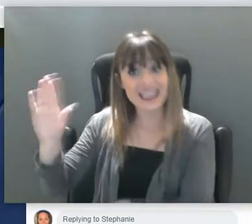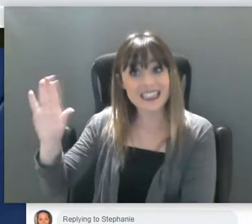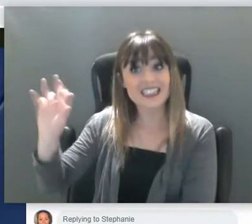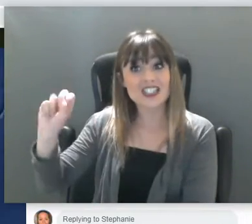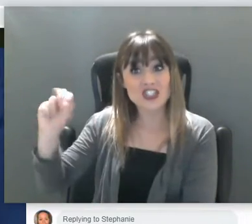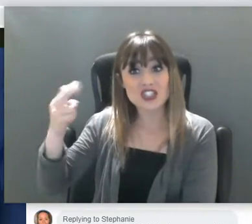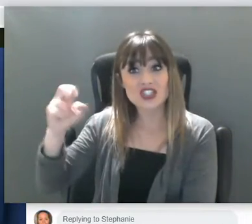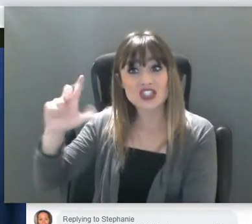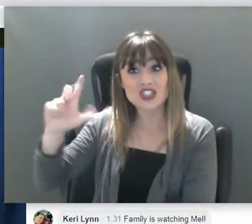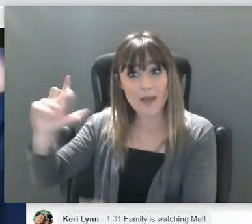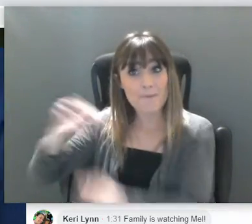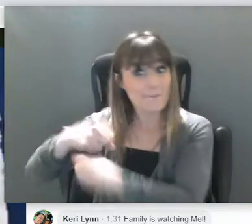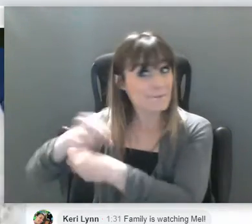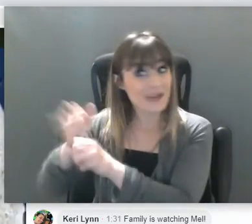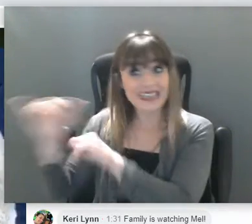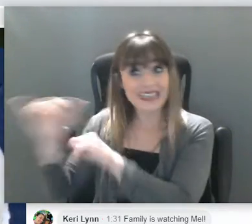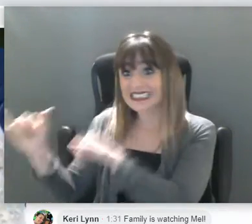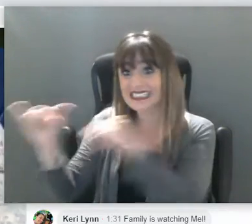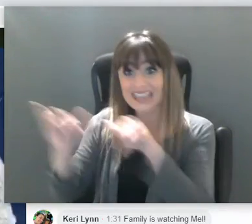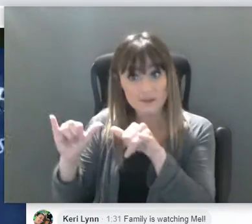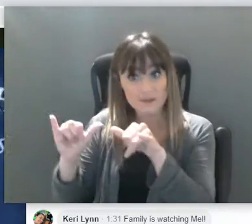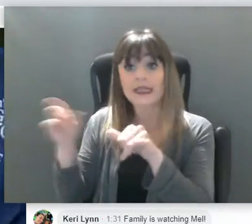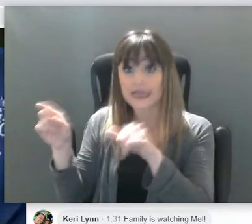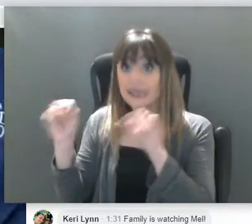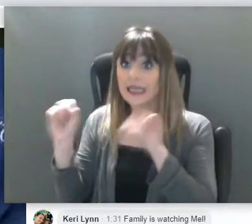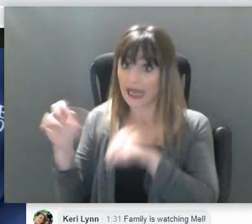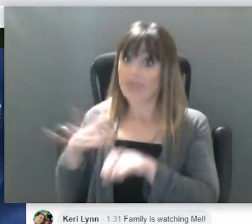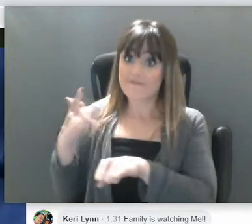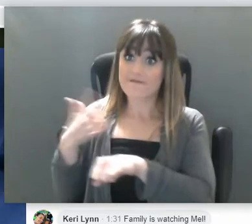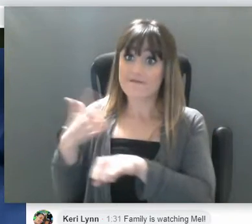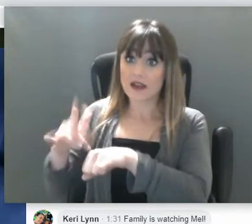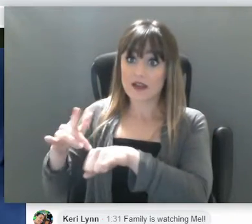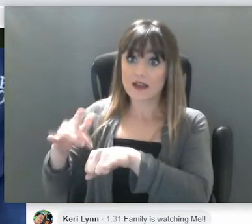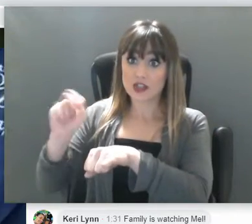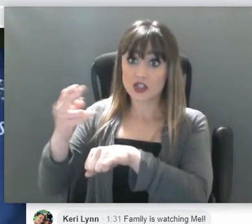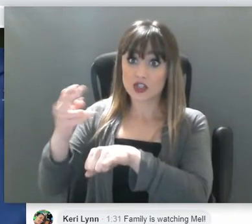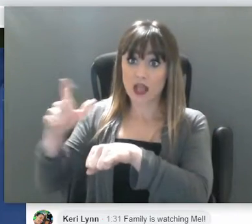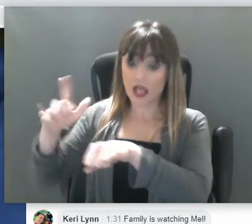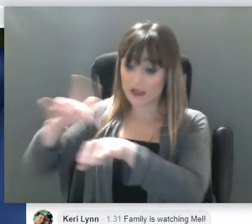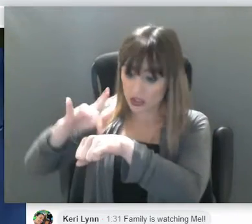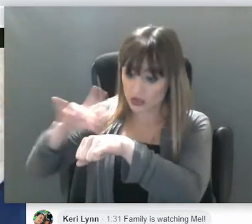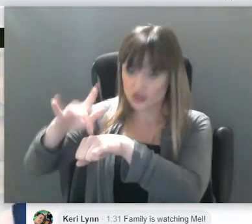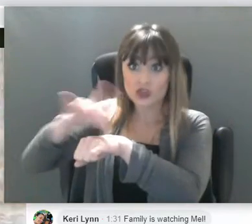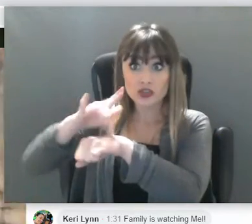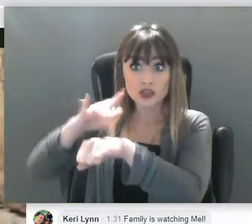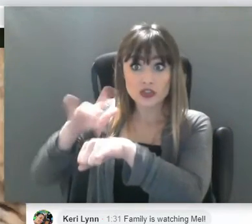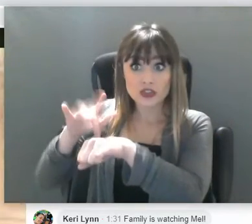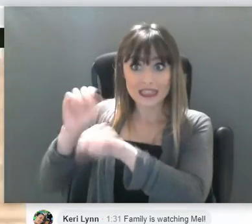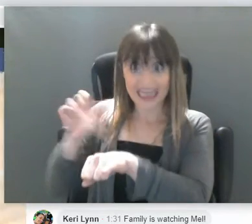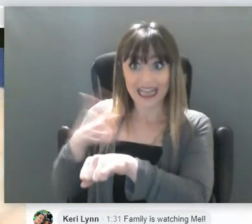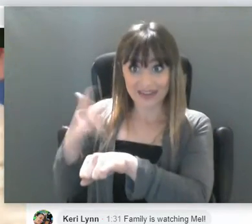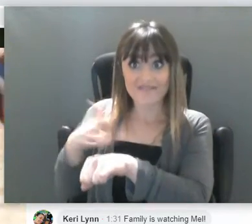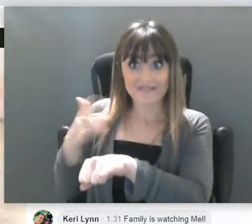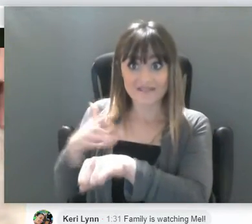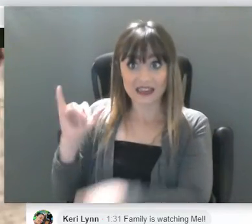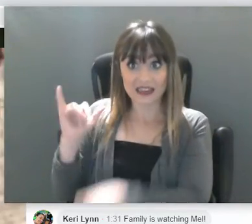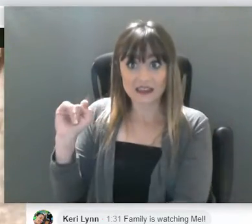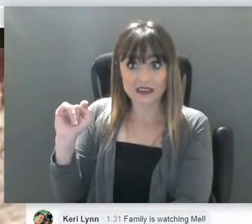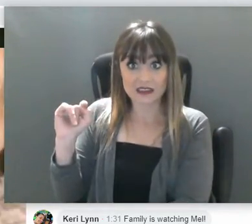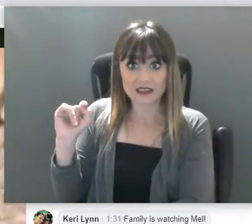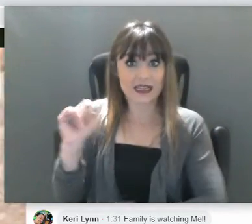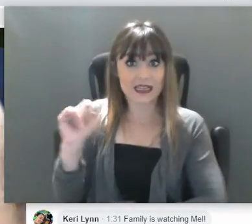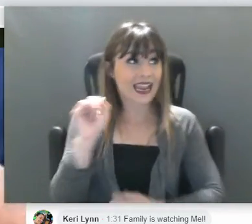shell. Can he? Just as a tortoise can. People are saying, tell Pablo we love him. Oh, everybody loves Pablo. Can we touch on the back? We can, just